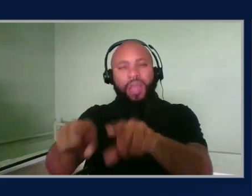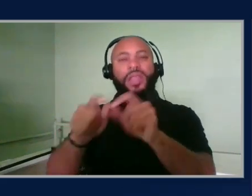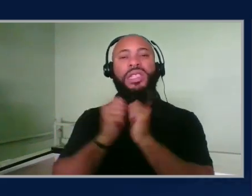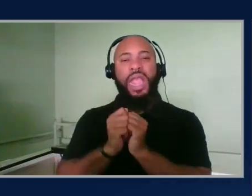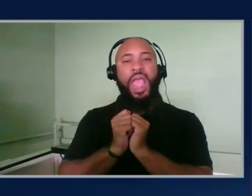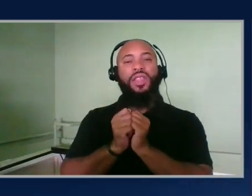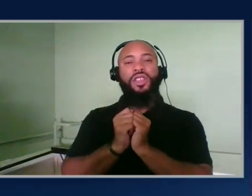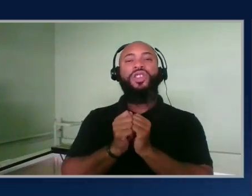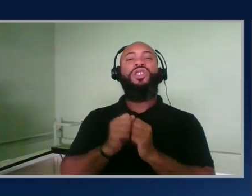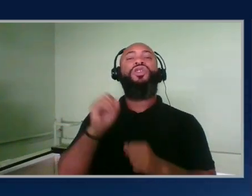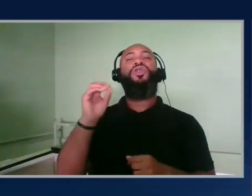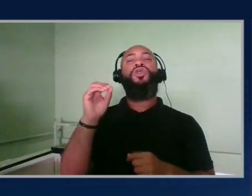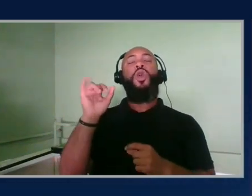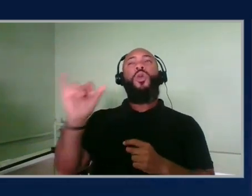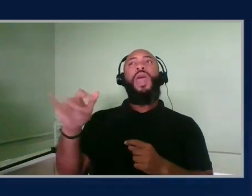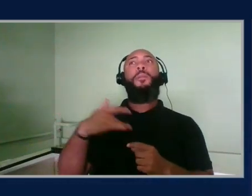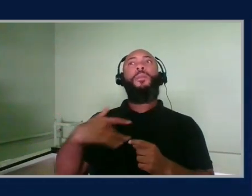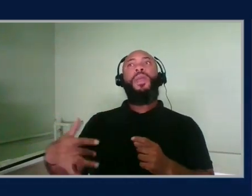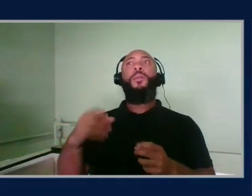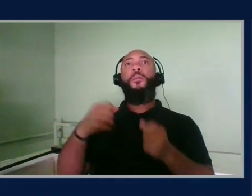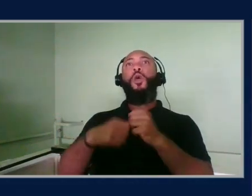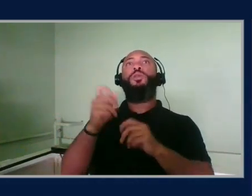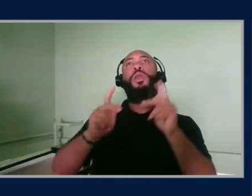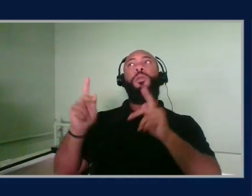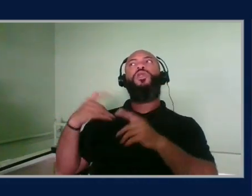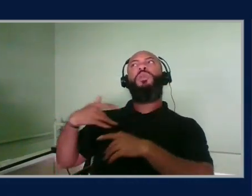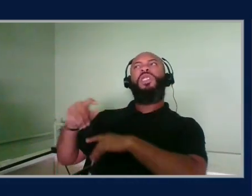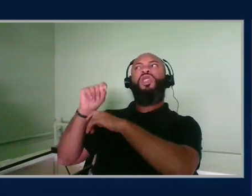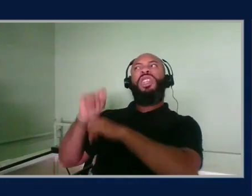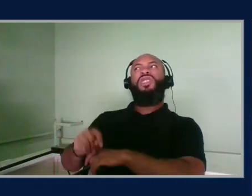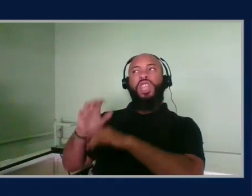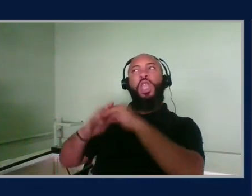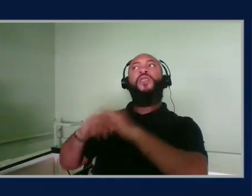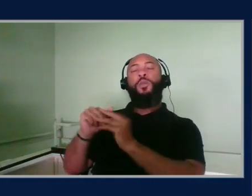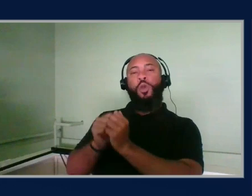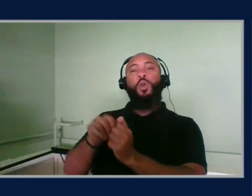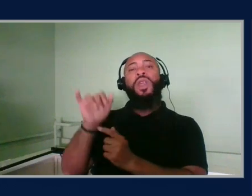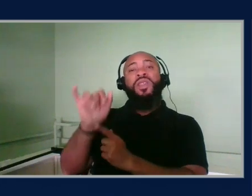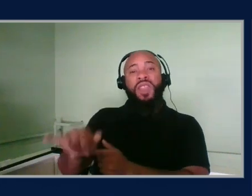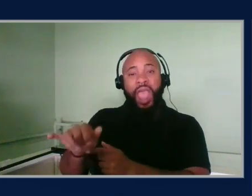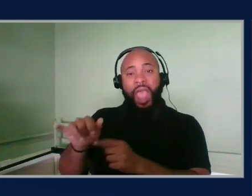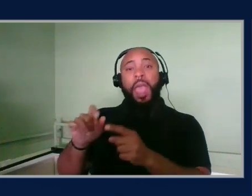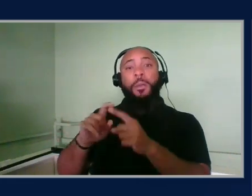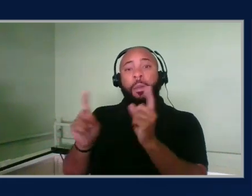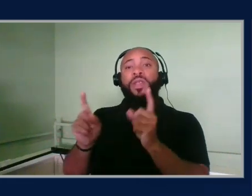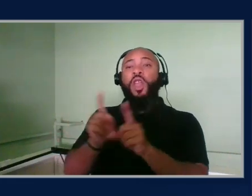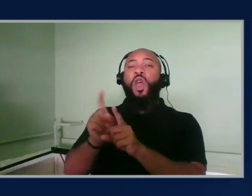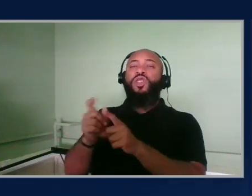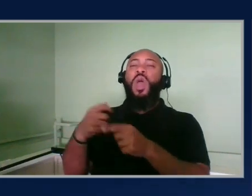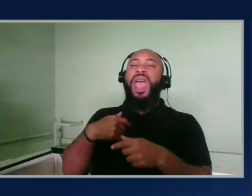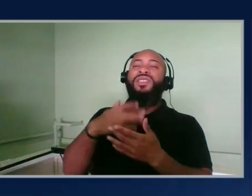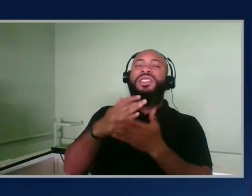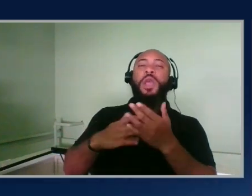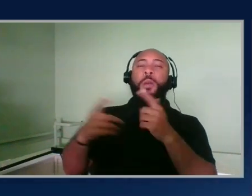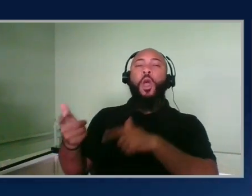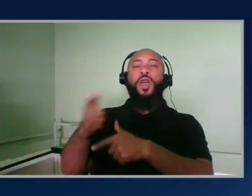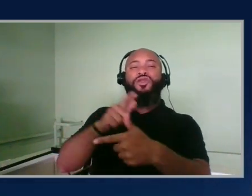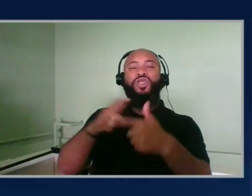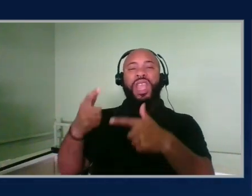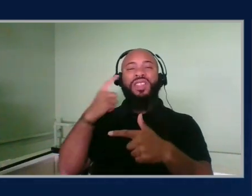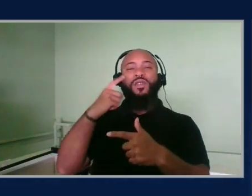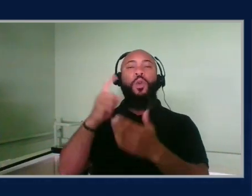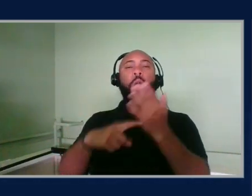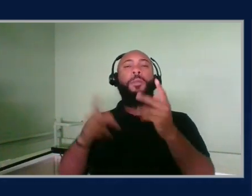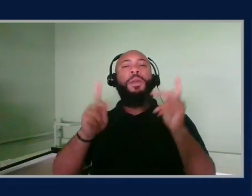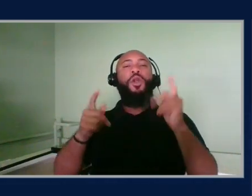with historically, and also there are some trade-offs between them about what people are trying to achieve. I think we're going to have to let our audience go travel